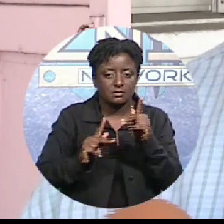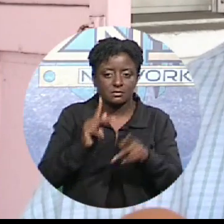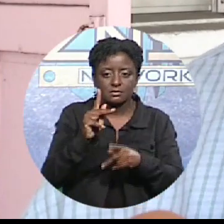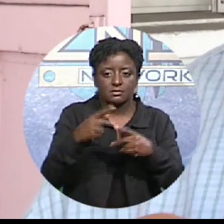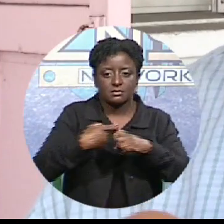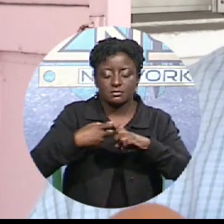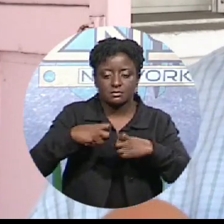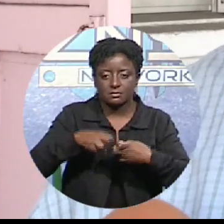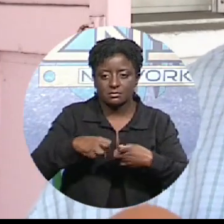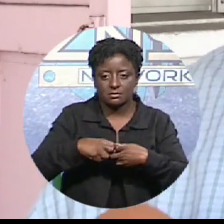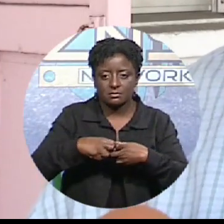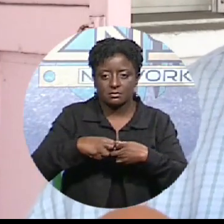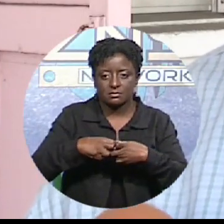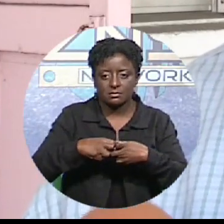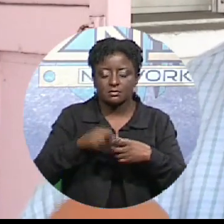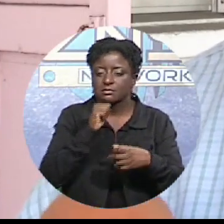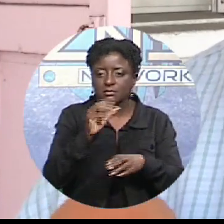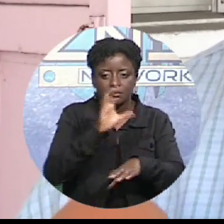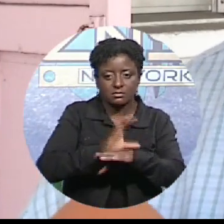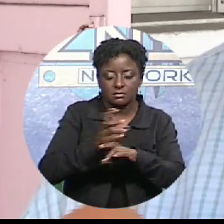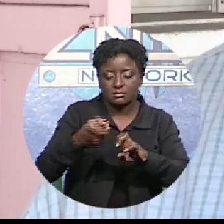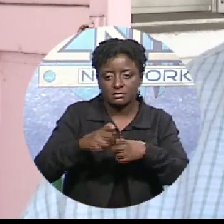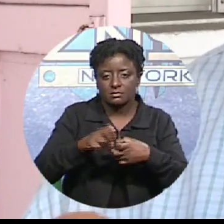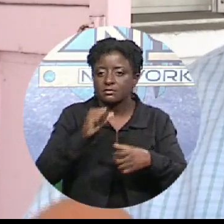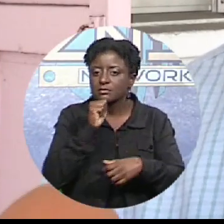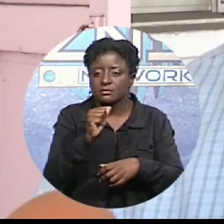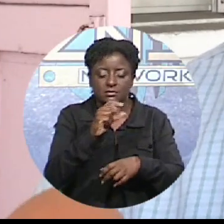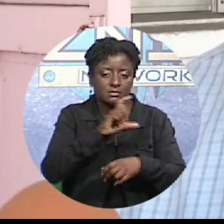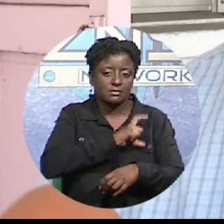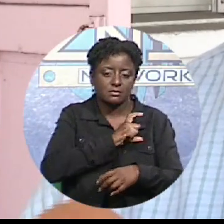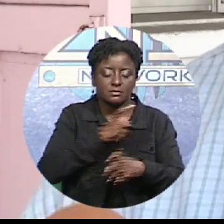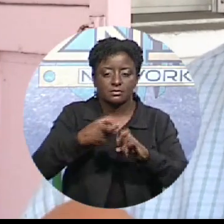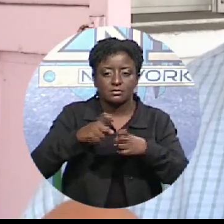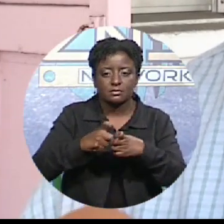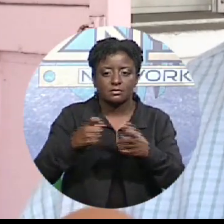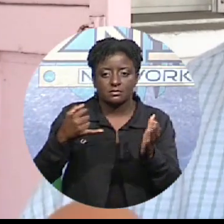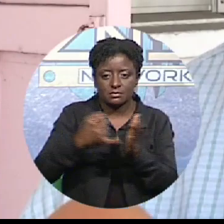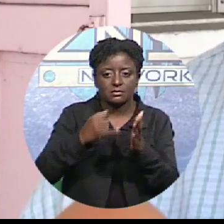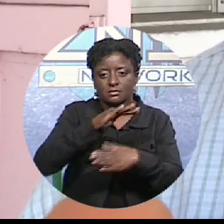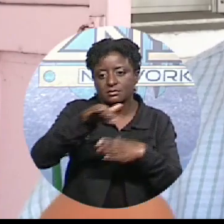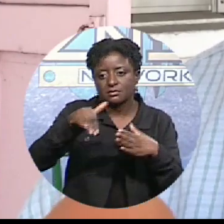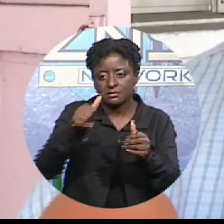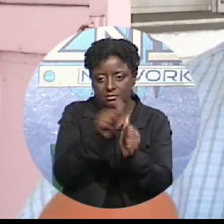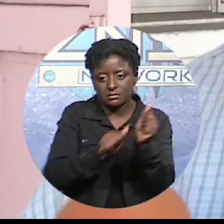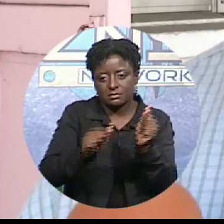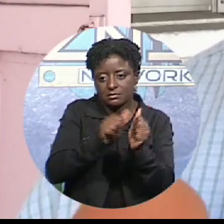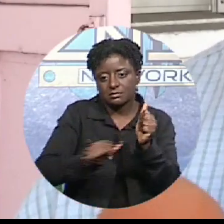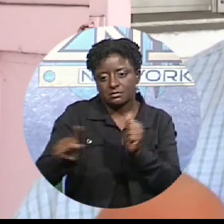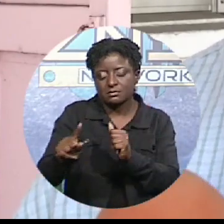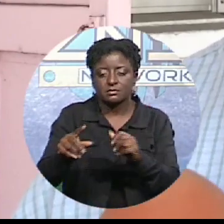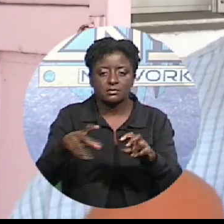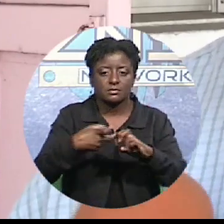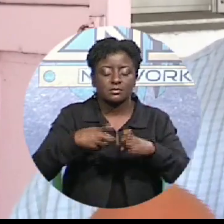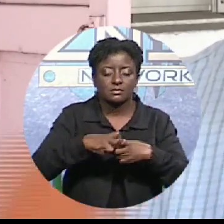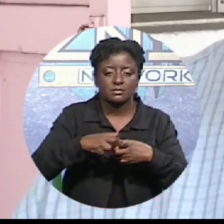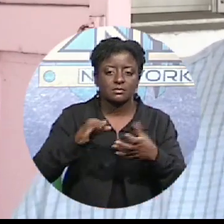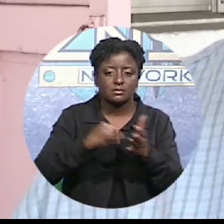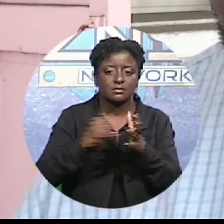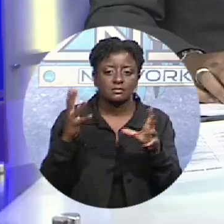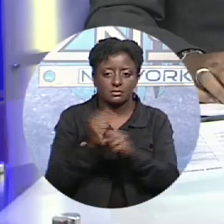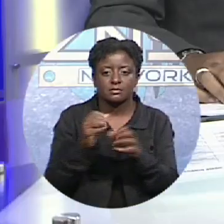police problem. If you're a citizen of the Commonwealth of the Bahamas, then it's all of our problem, and I believe it can take a collective effort to solve